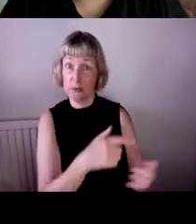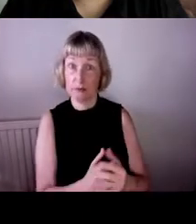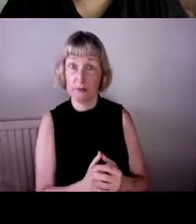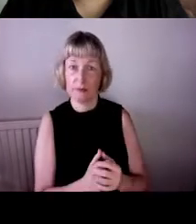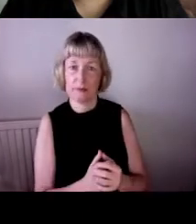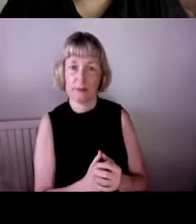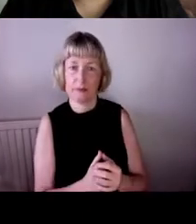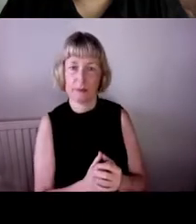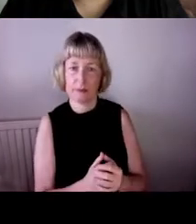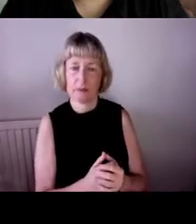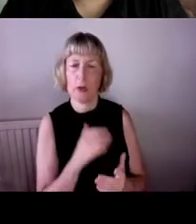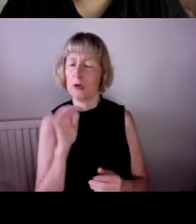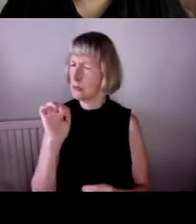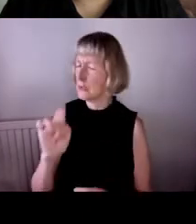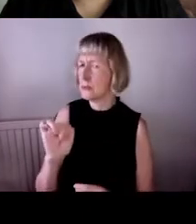Yes.